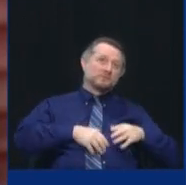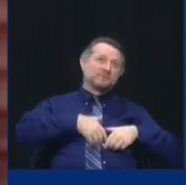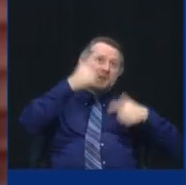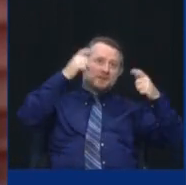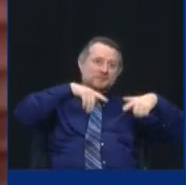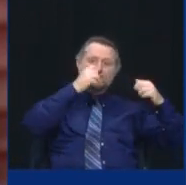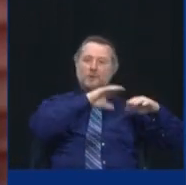restaurants,